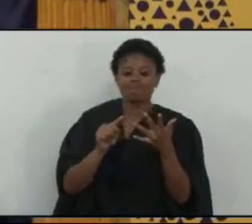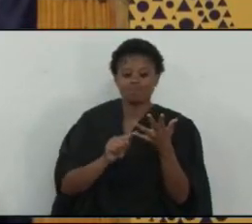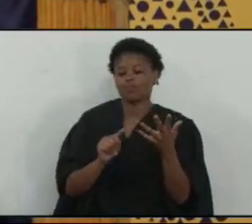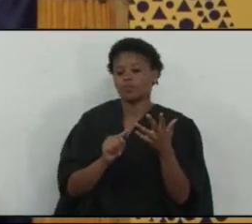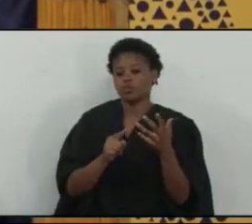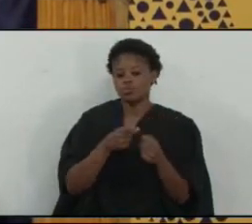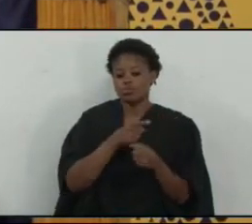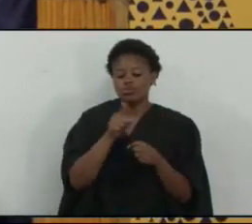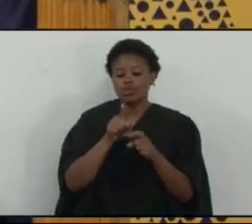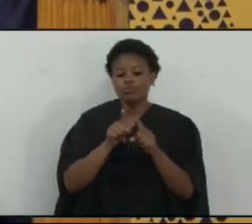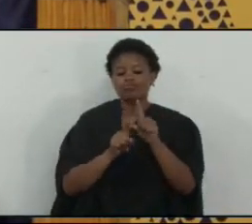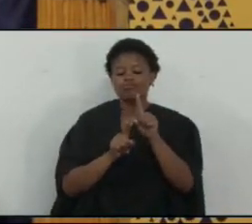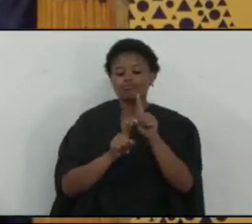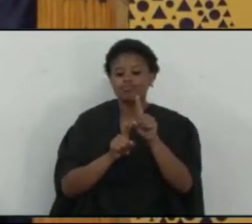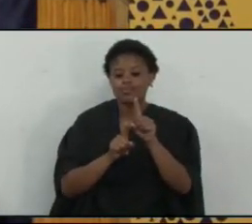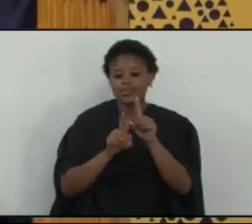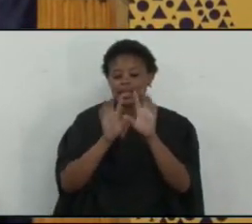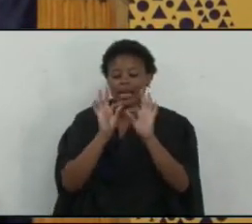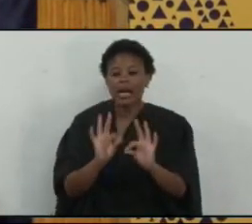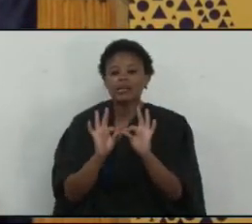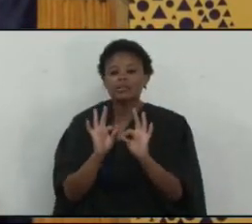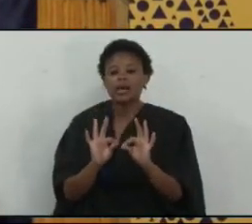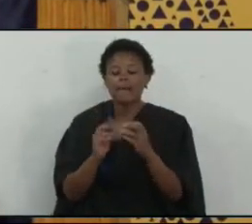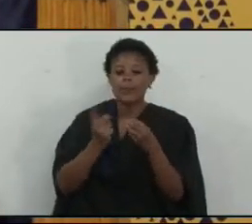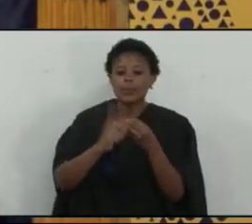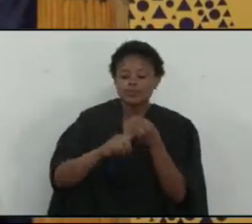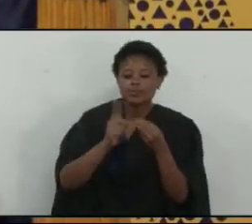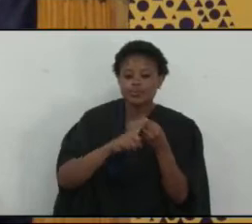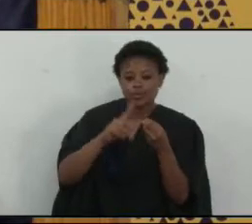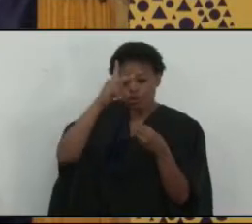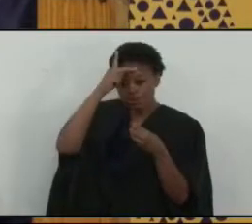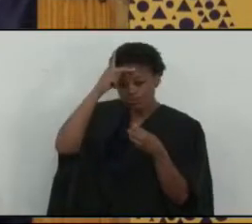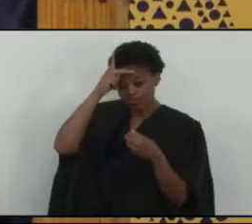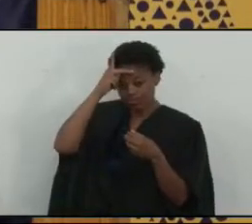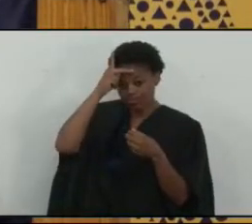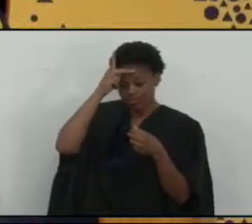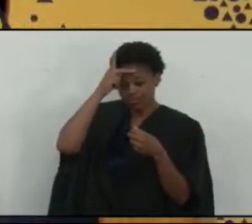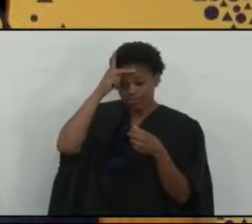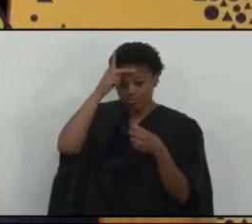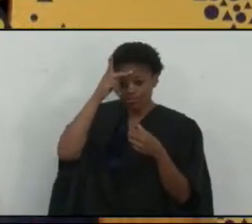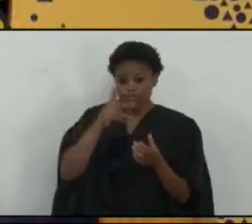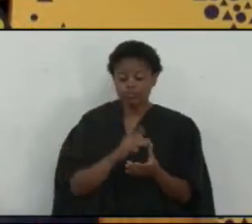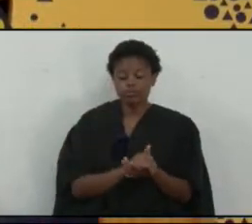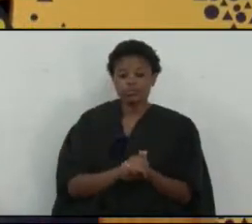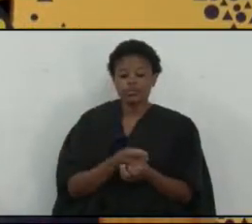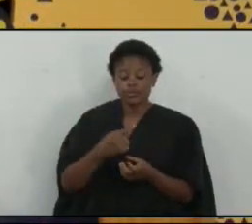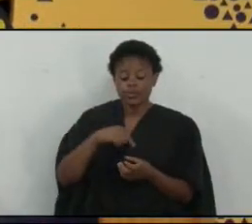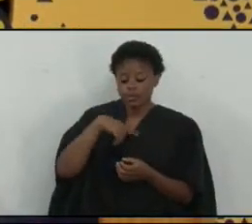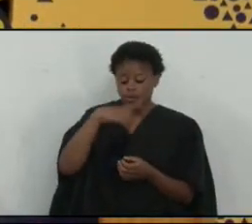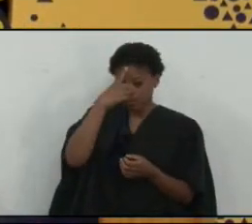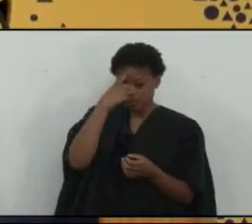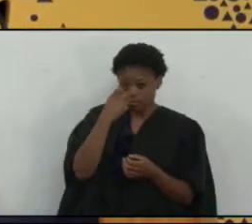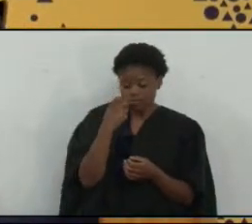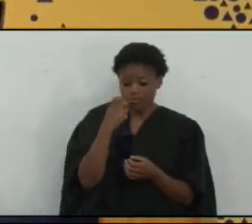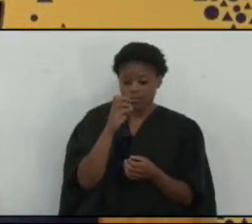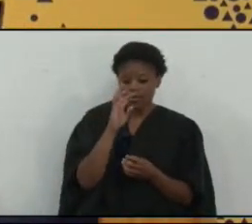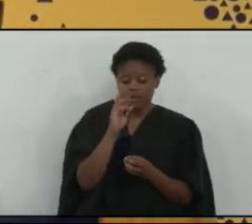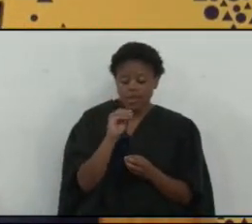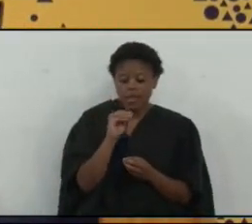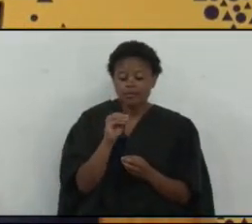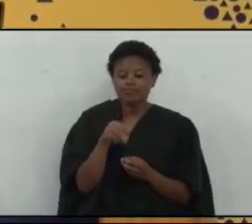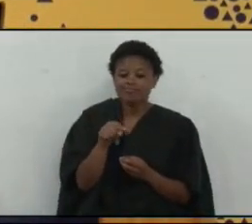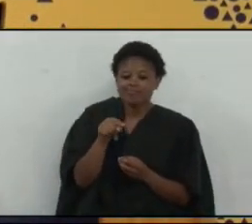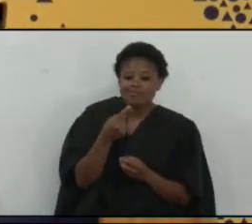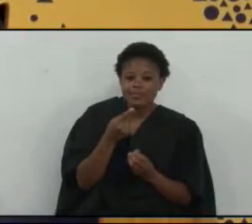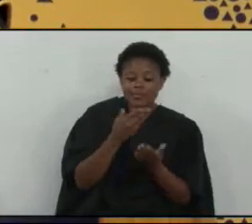above your excellent disciplinary knowledge, we believe there are certain